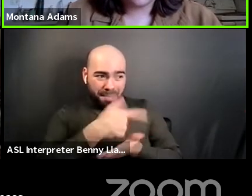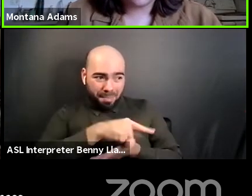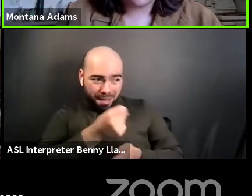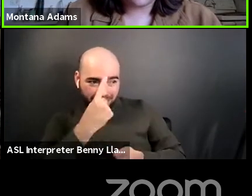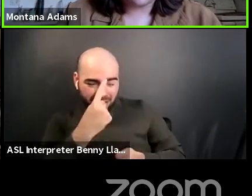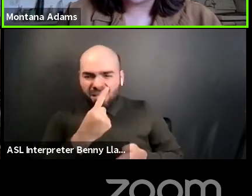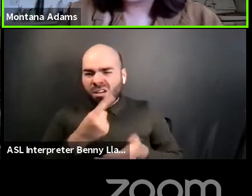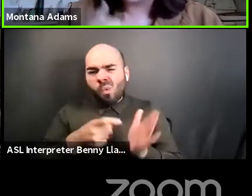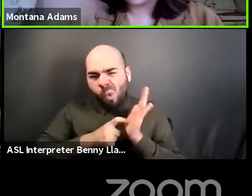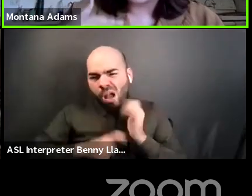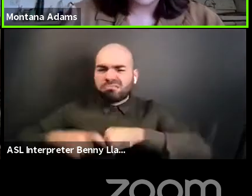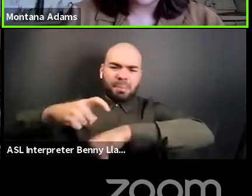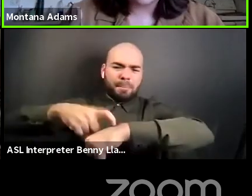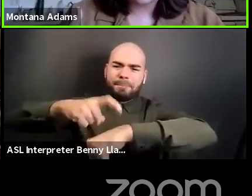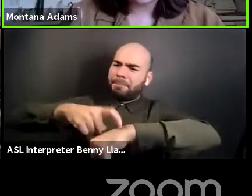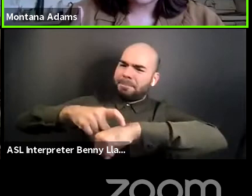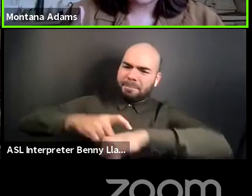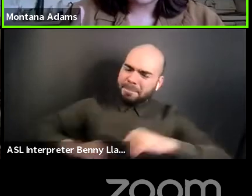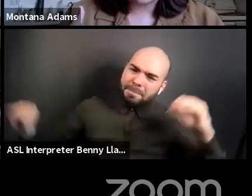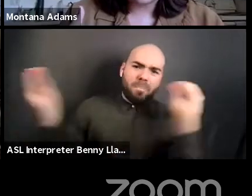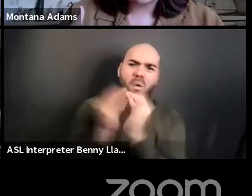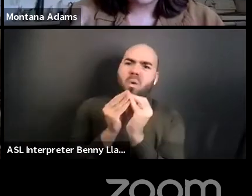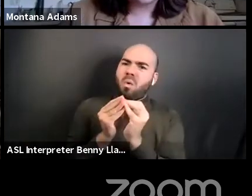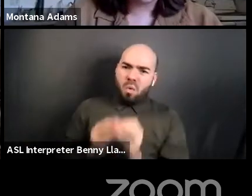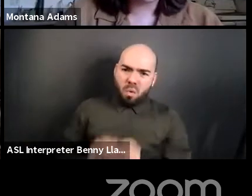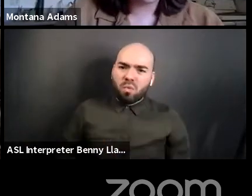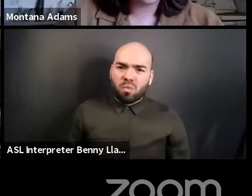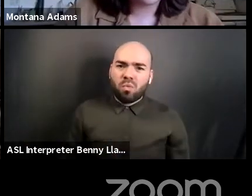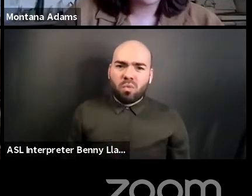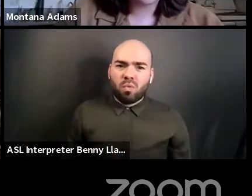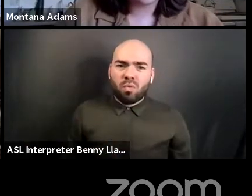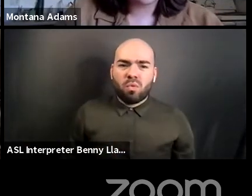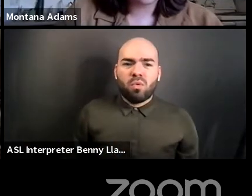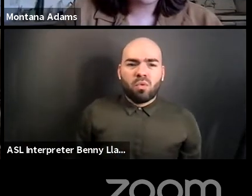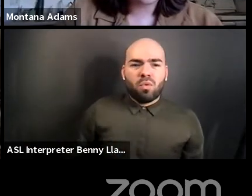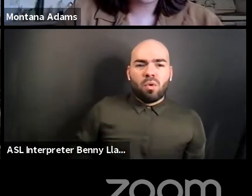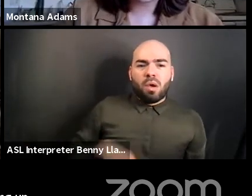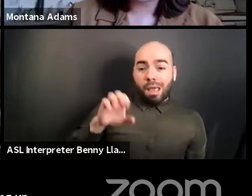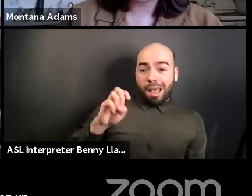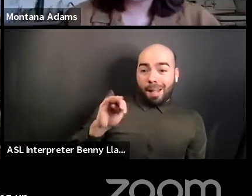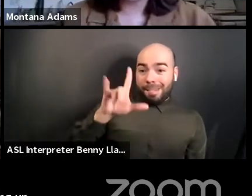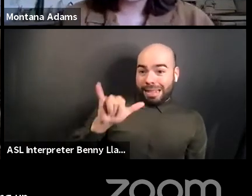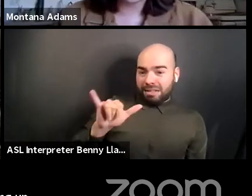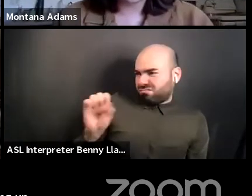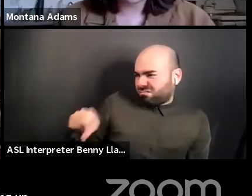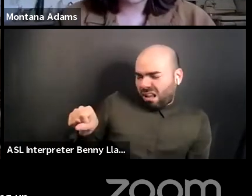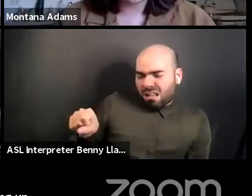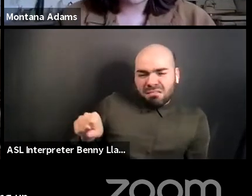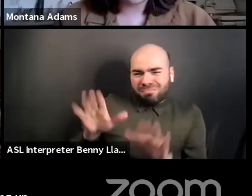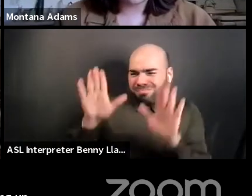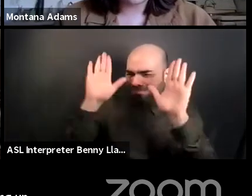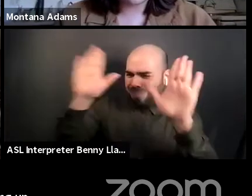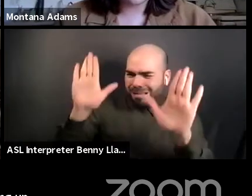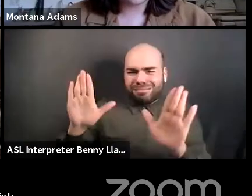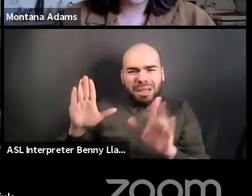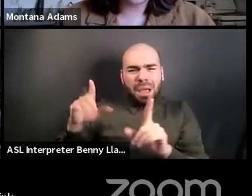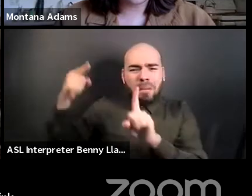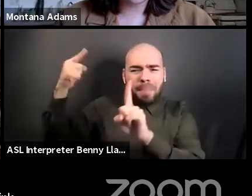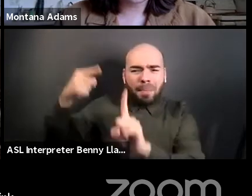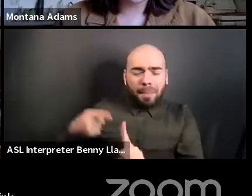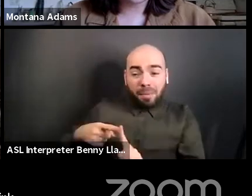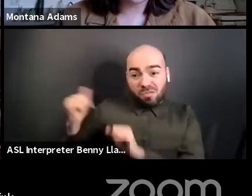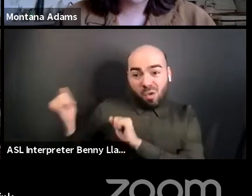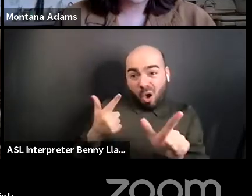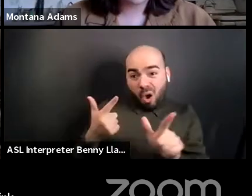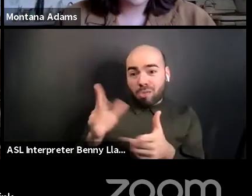that amount of communication. Yeah, you bring up some amazing points. I mean, all of you have. I think what I think about